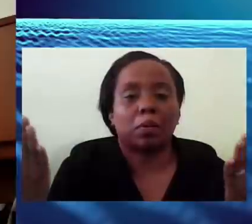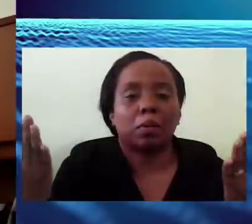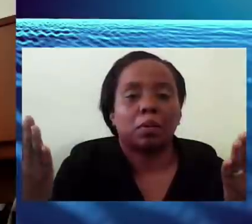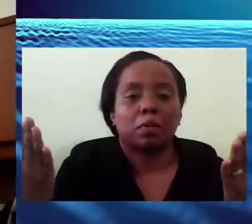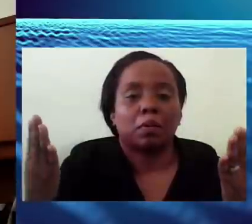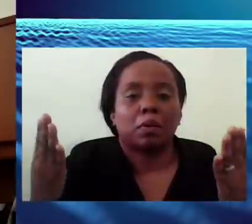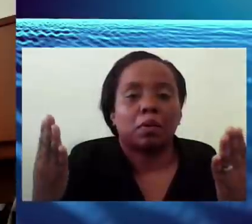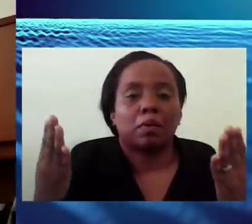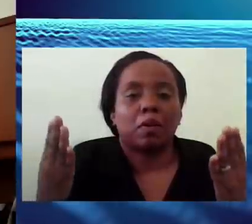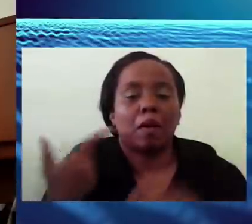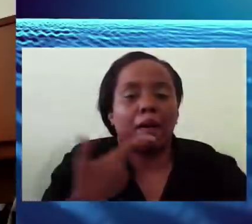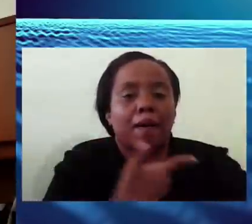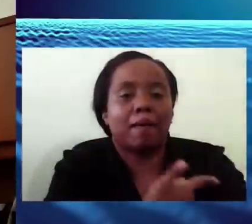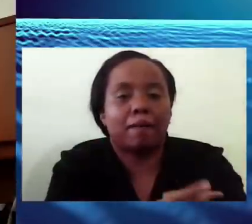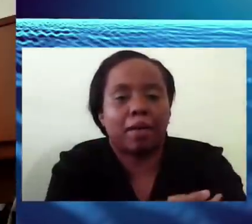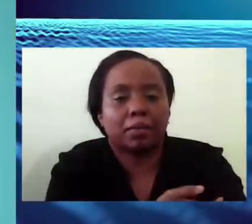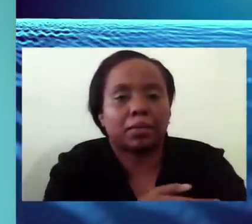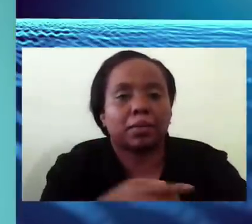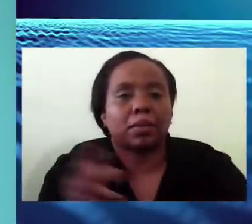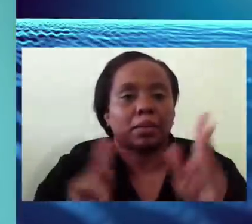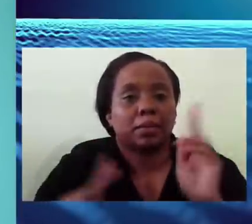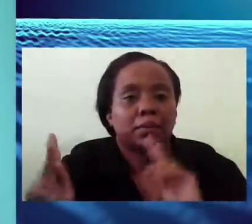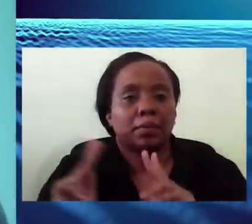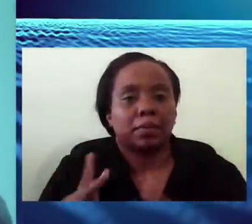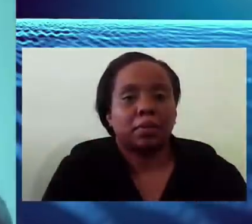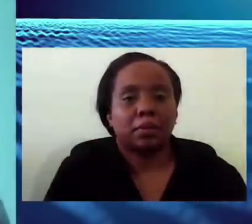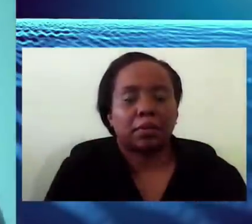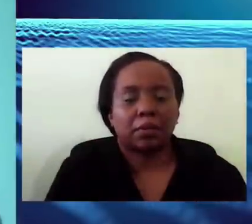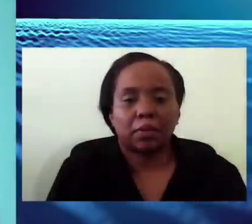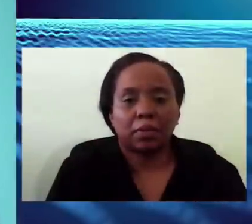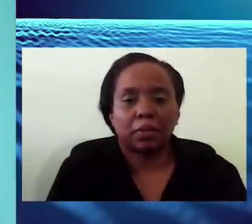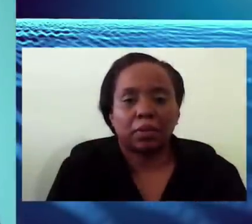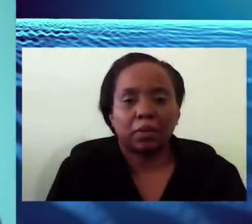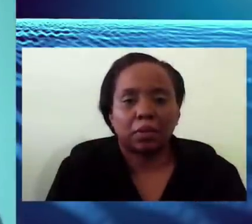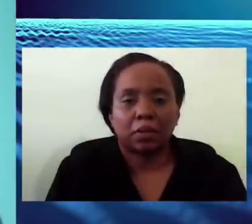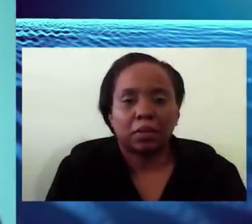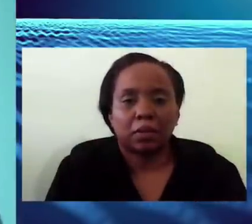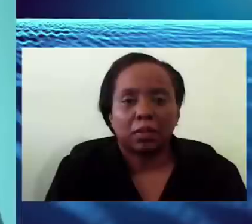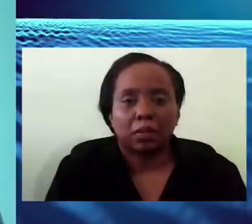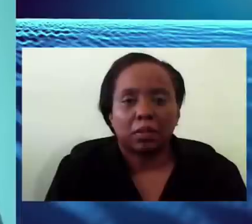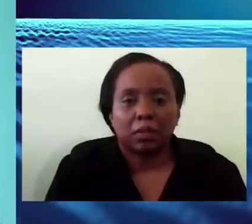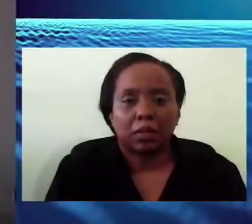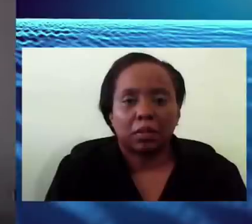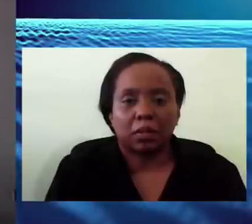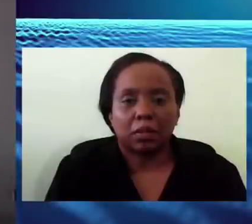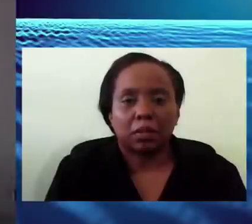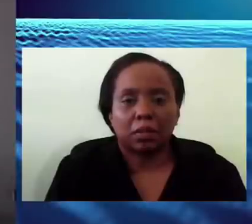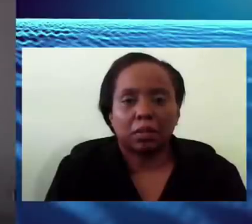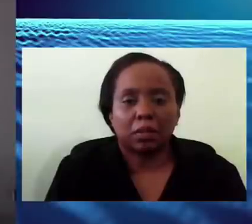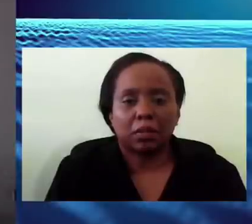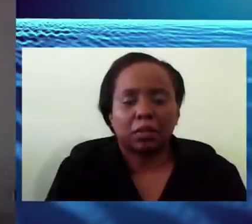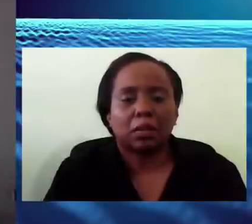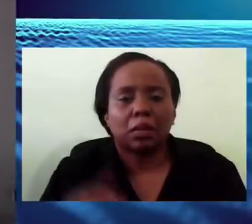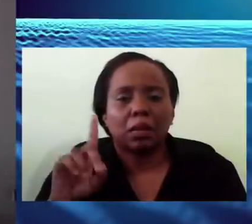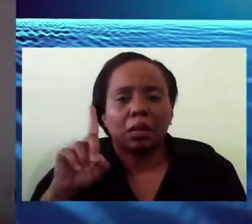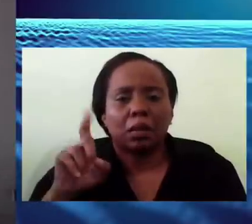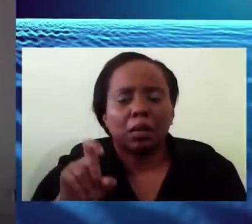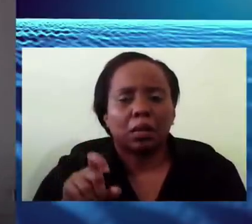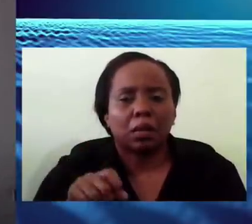for vaccinated passengers. And just a quick follow up. All right,